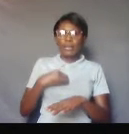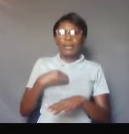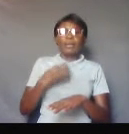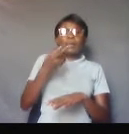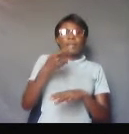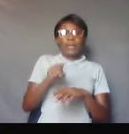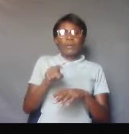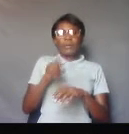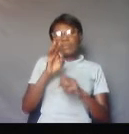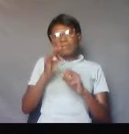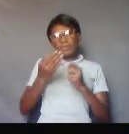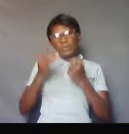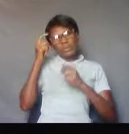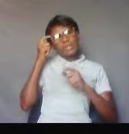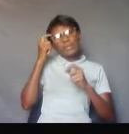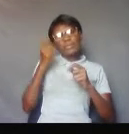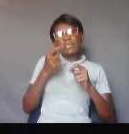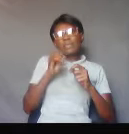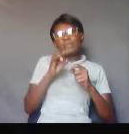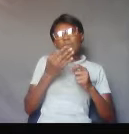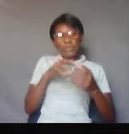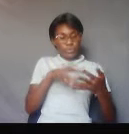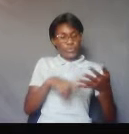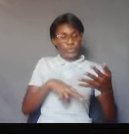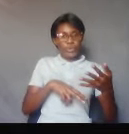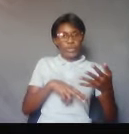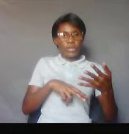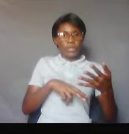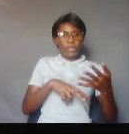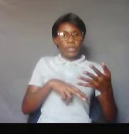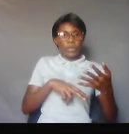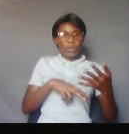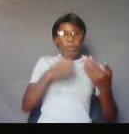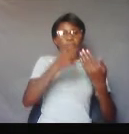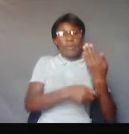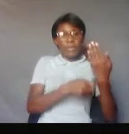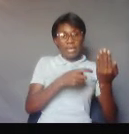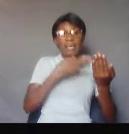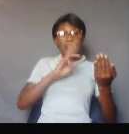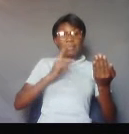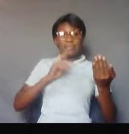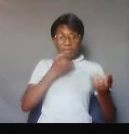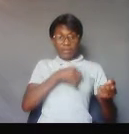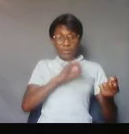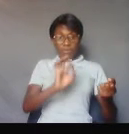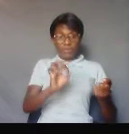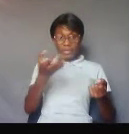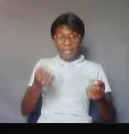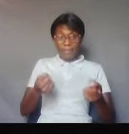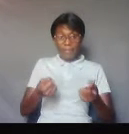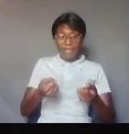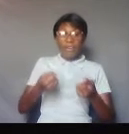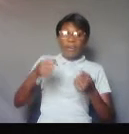to the exclusion and violence and pain for so many people. So Bible interpretation clearly needs